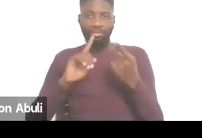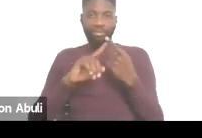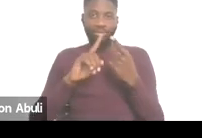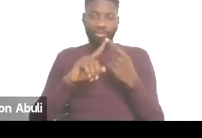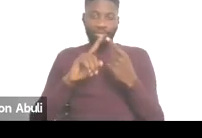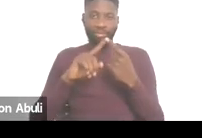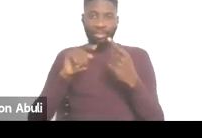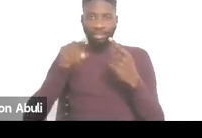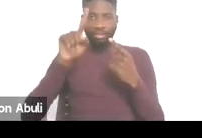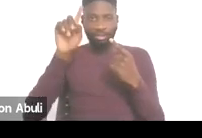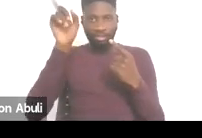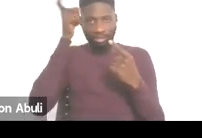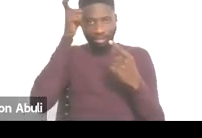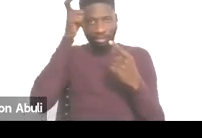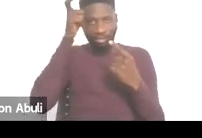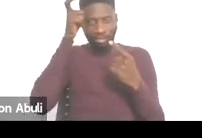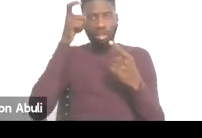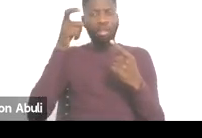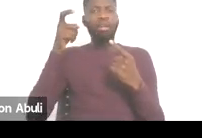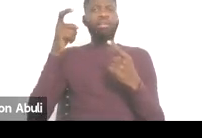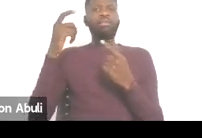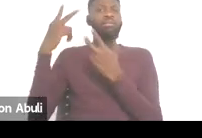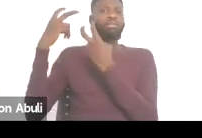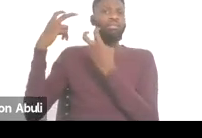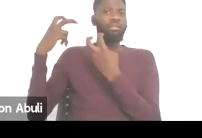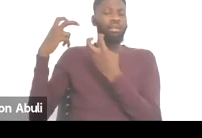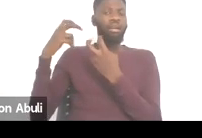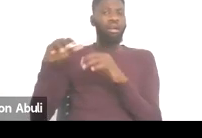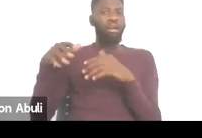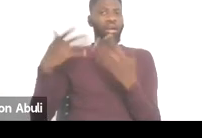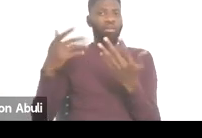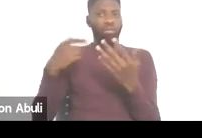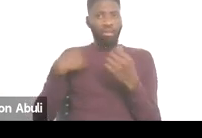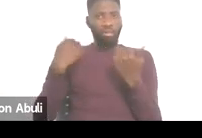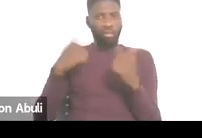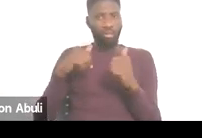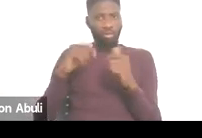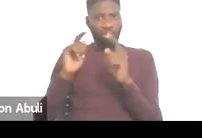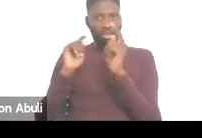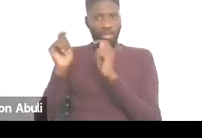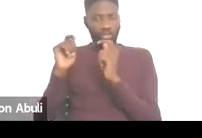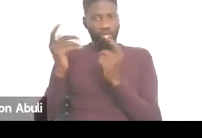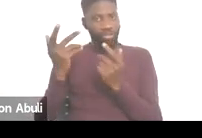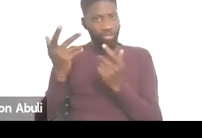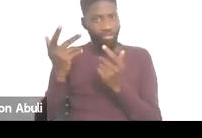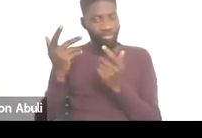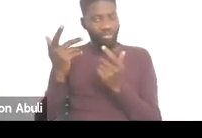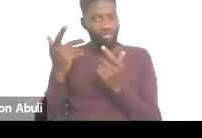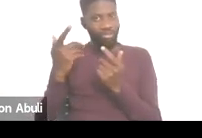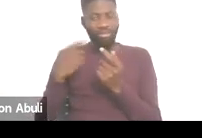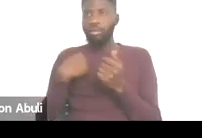yourself, how am I getting a background check done? I've not even sat in an interview. I've not